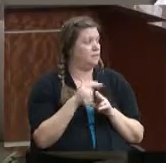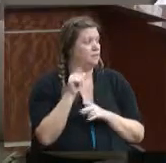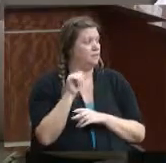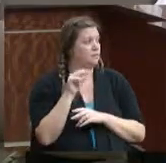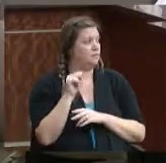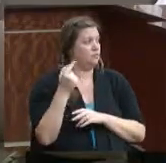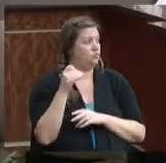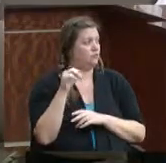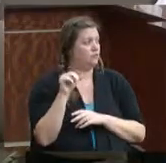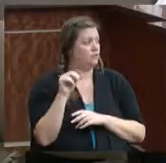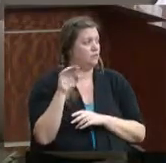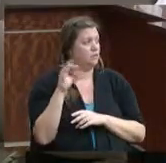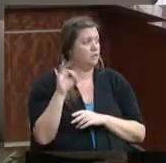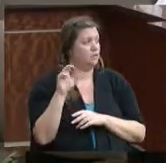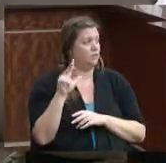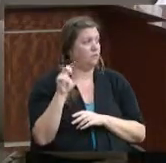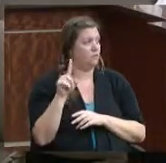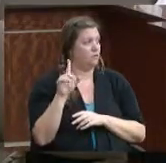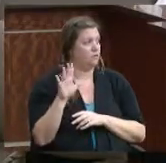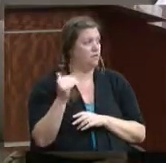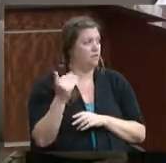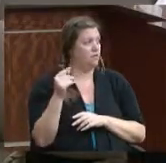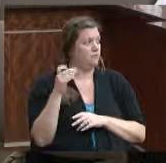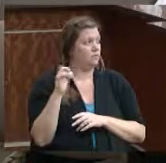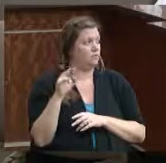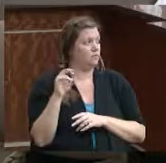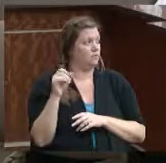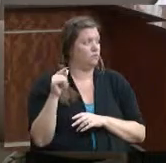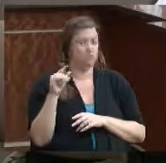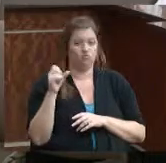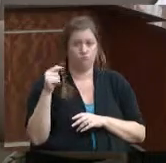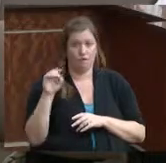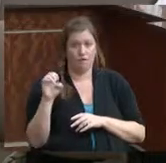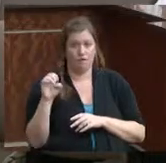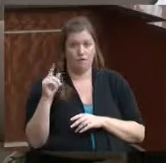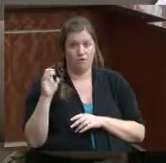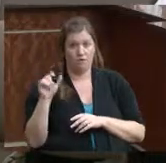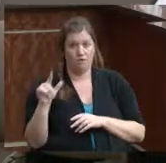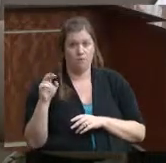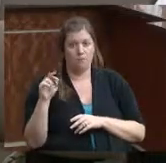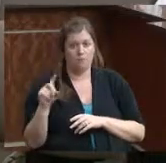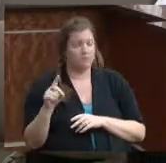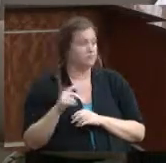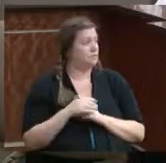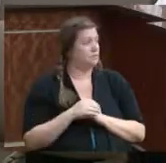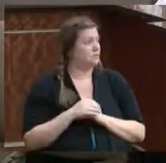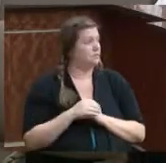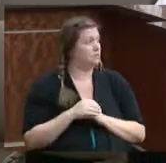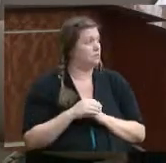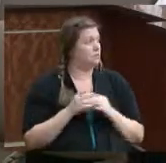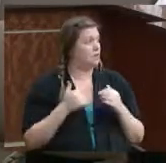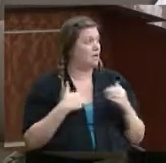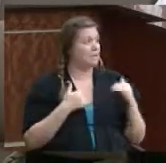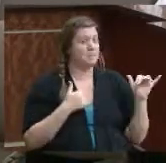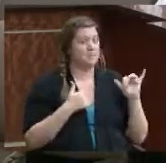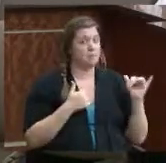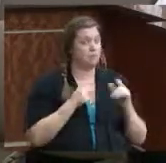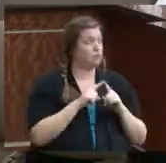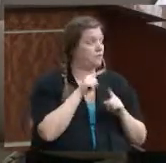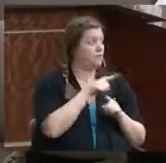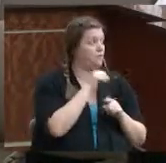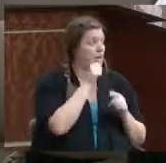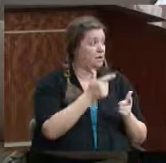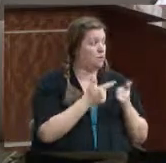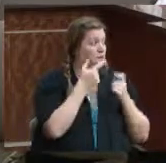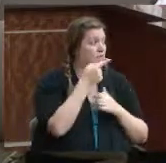Linda Griffin, I'm at 9315 Player Drive, Laurel, Maryland. Okay, I'm similar to them, but I don't live